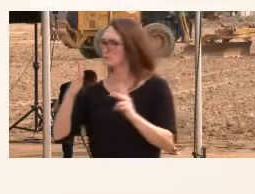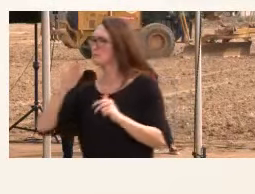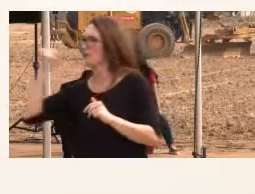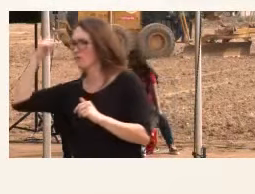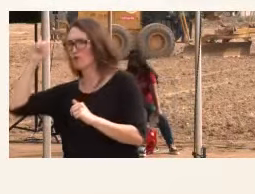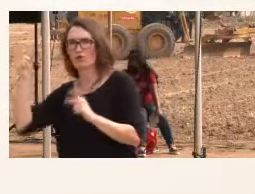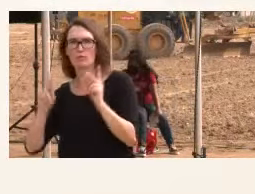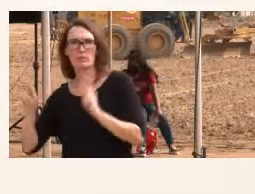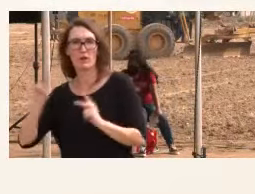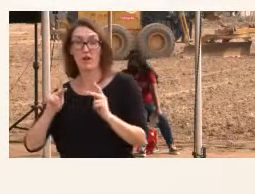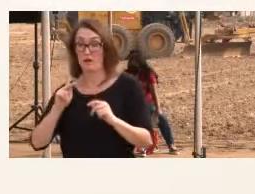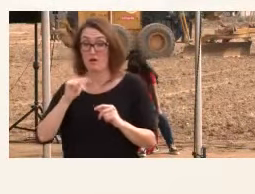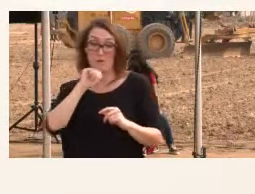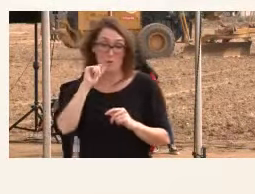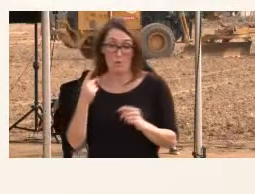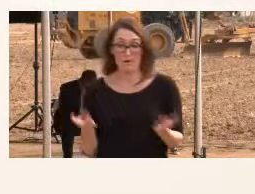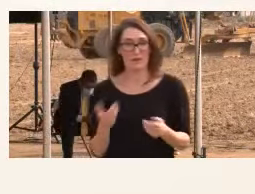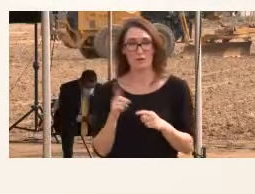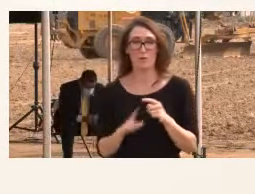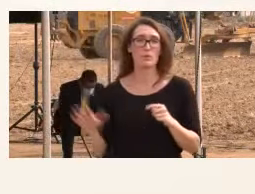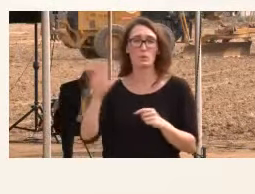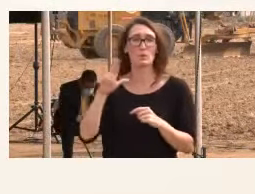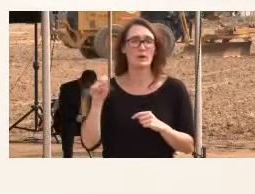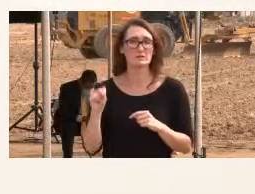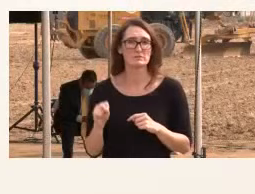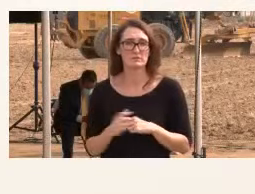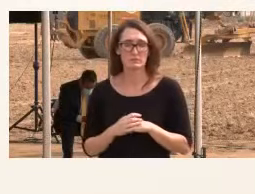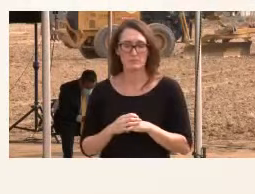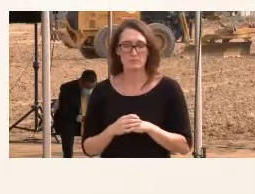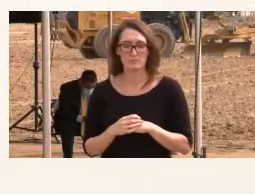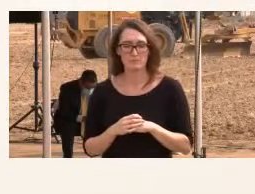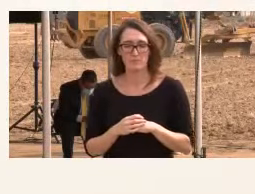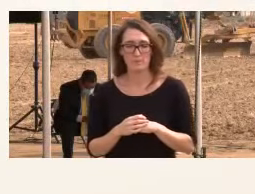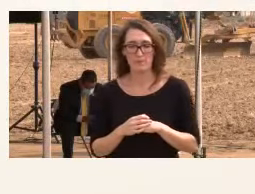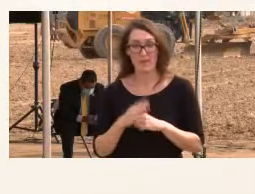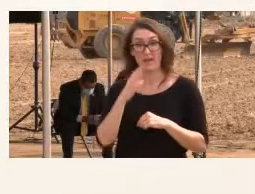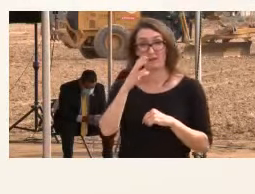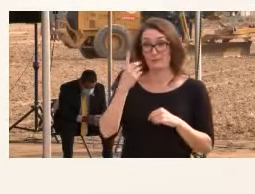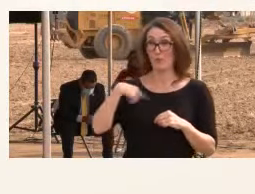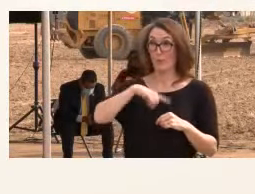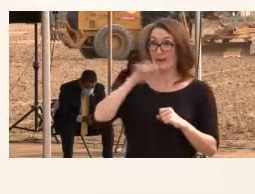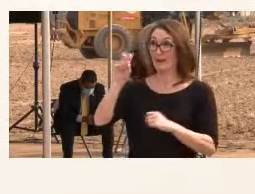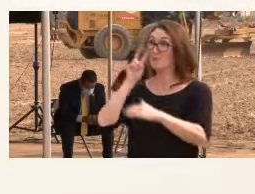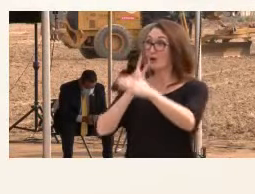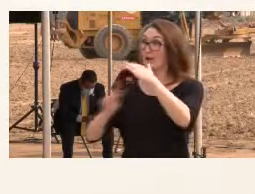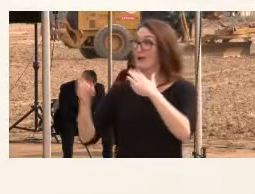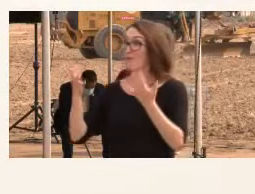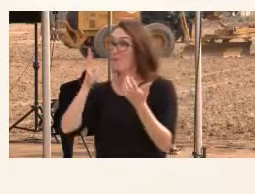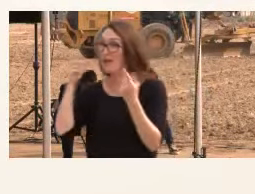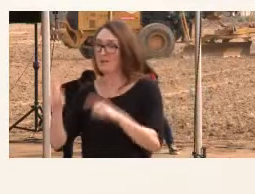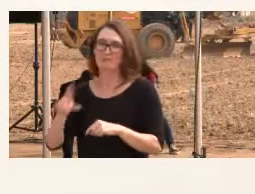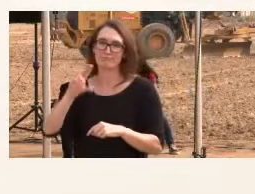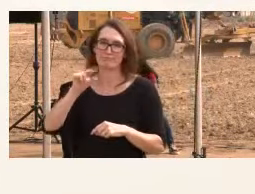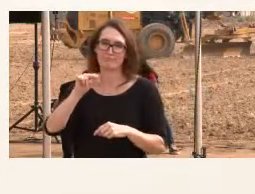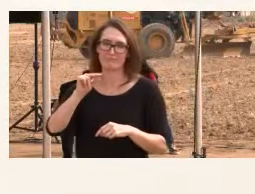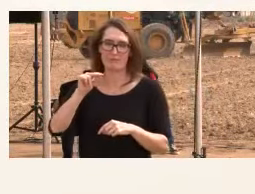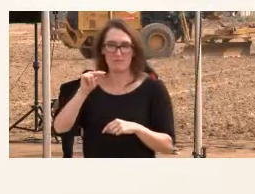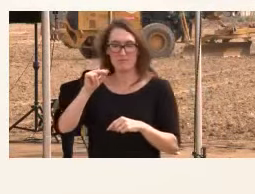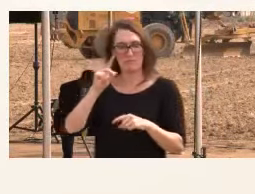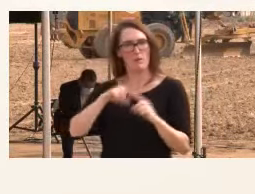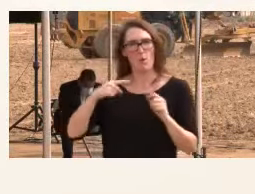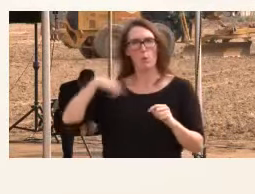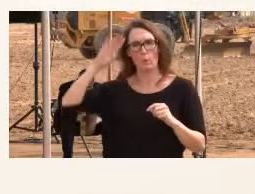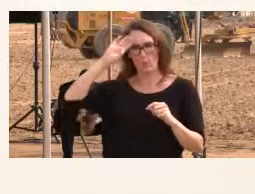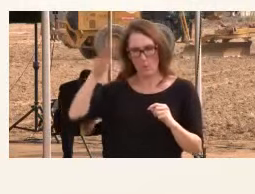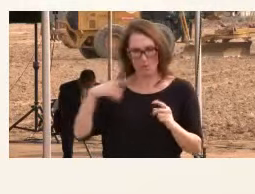impacting Americans throughout our country in ways that we could not have predicted. But we know of the social injustice and